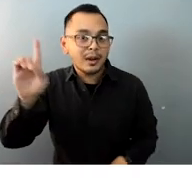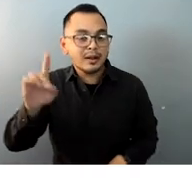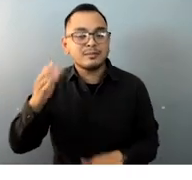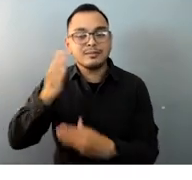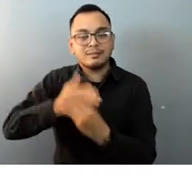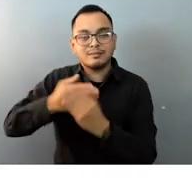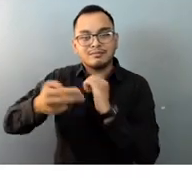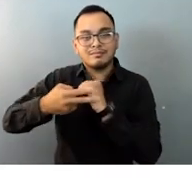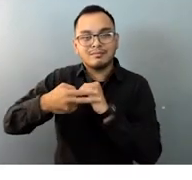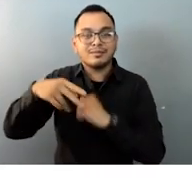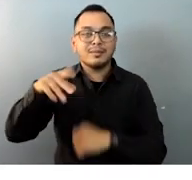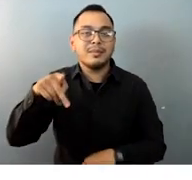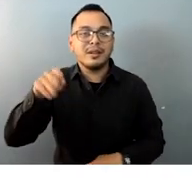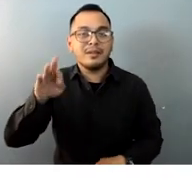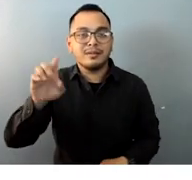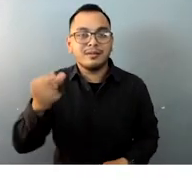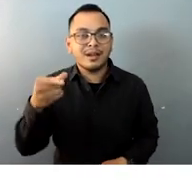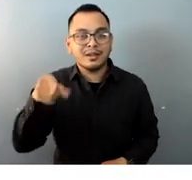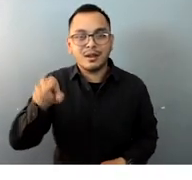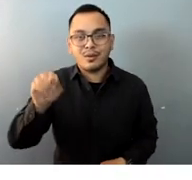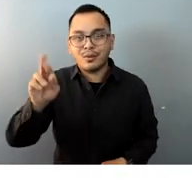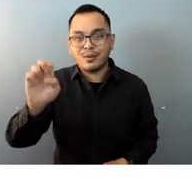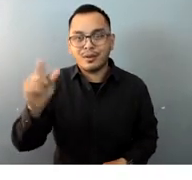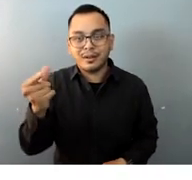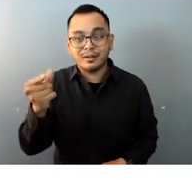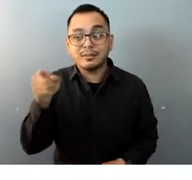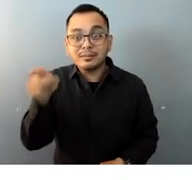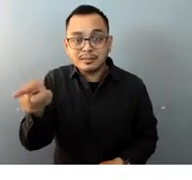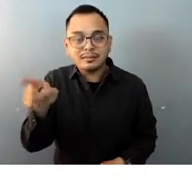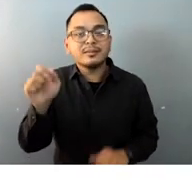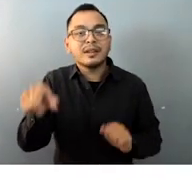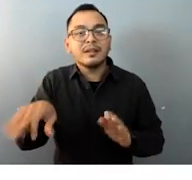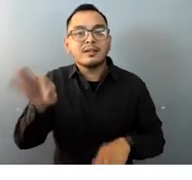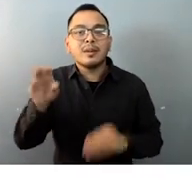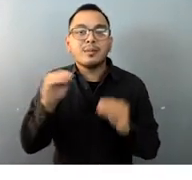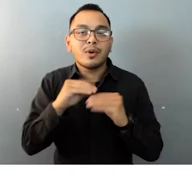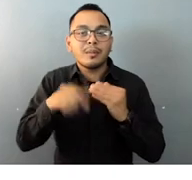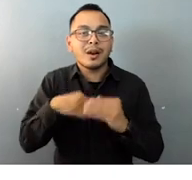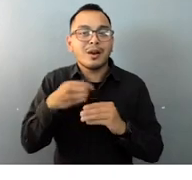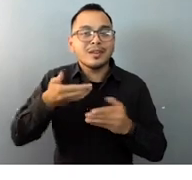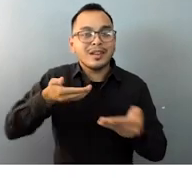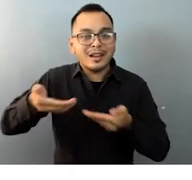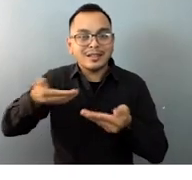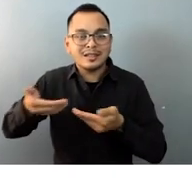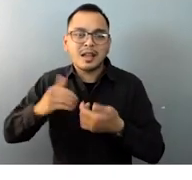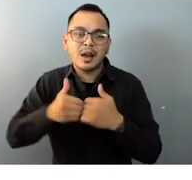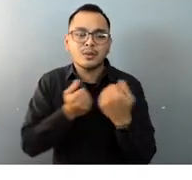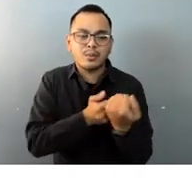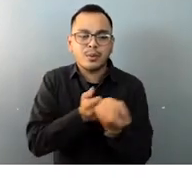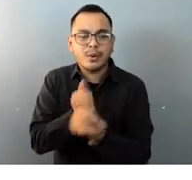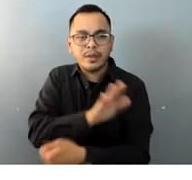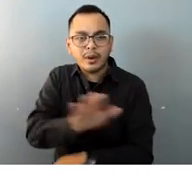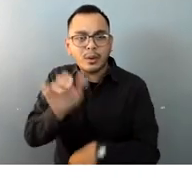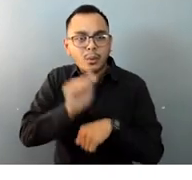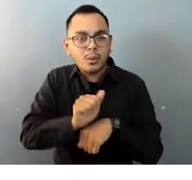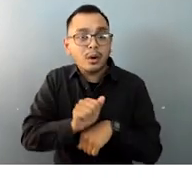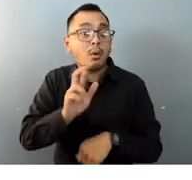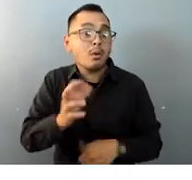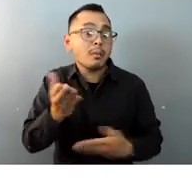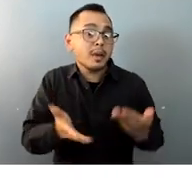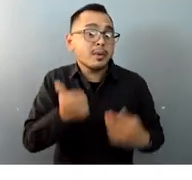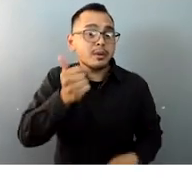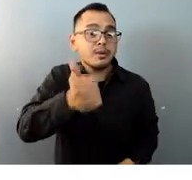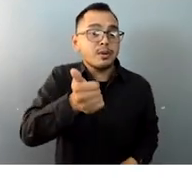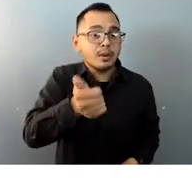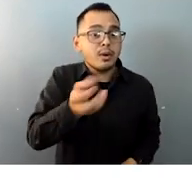conversations, you can find them all archived at pflag.org. There you will also learn more about our guests, how to support their critical work,